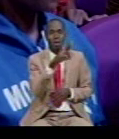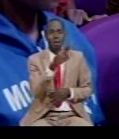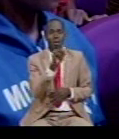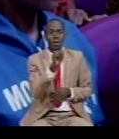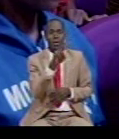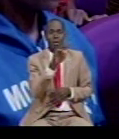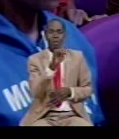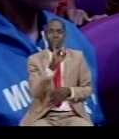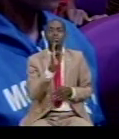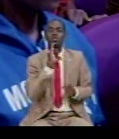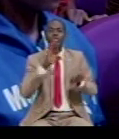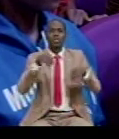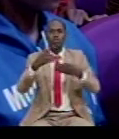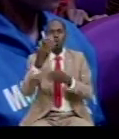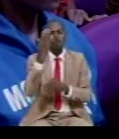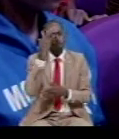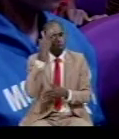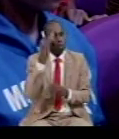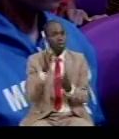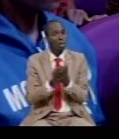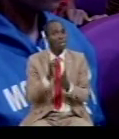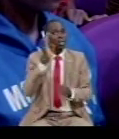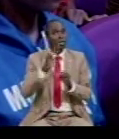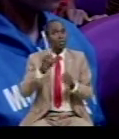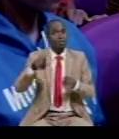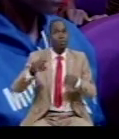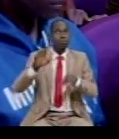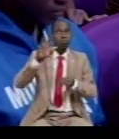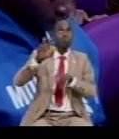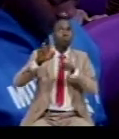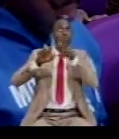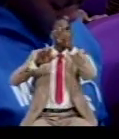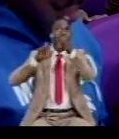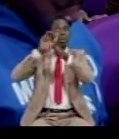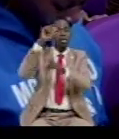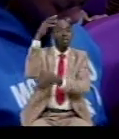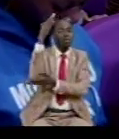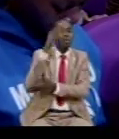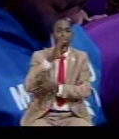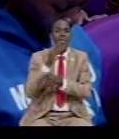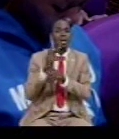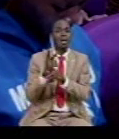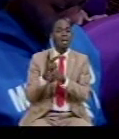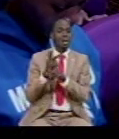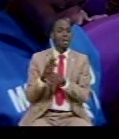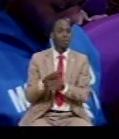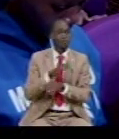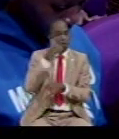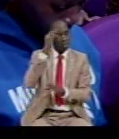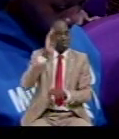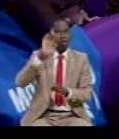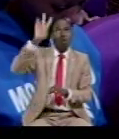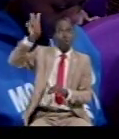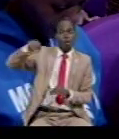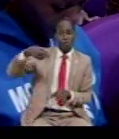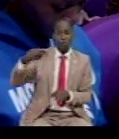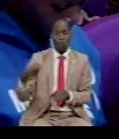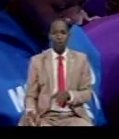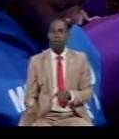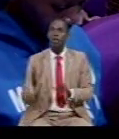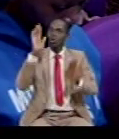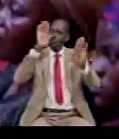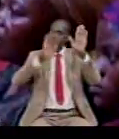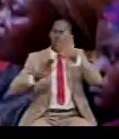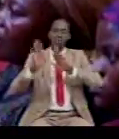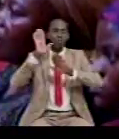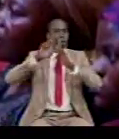a tree, be very careful, because the law of gravity is at work. If you fall down from there, trouble will